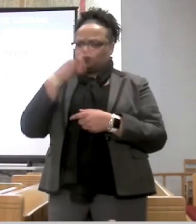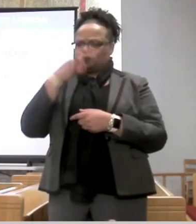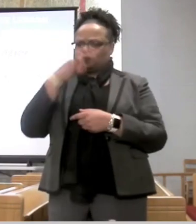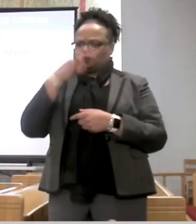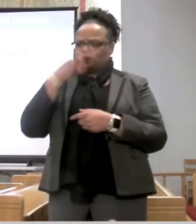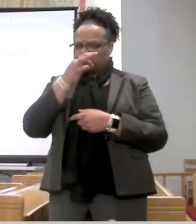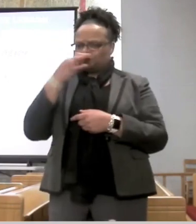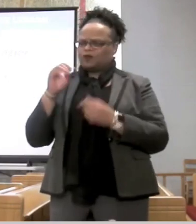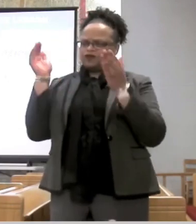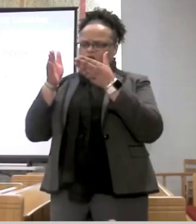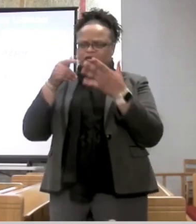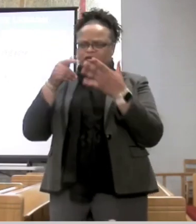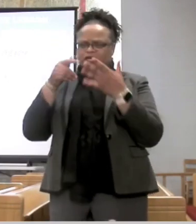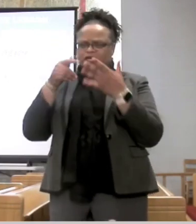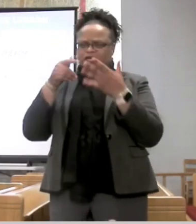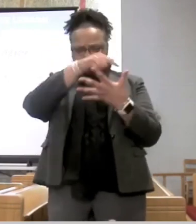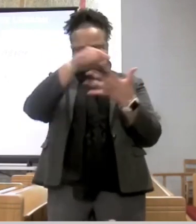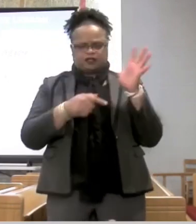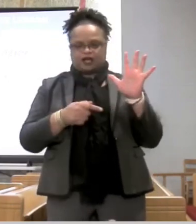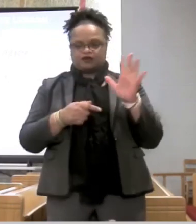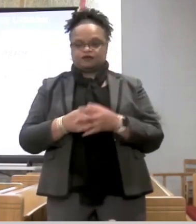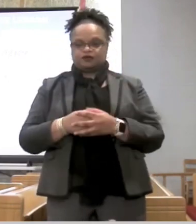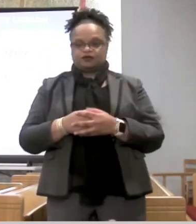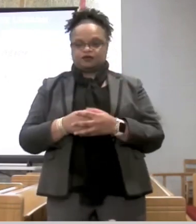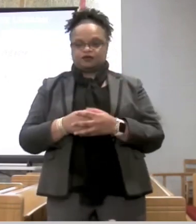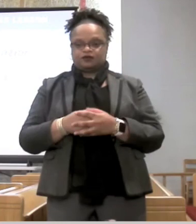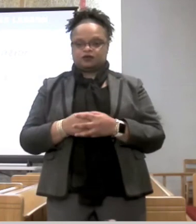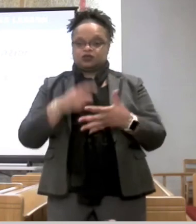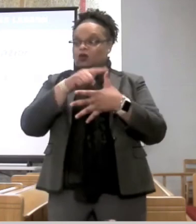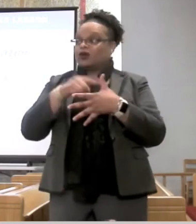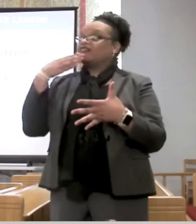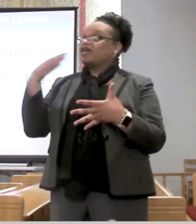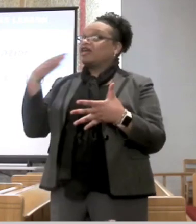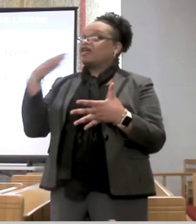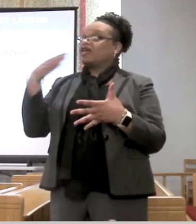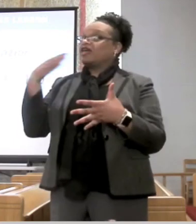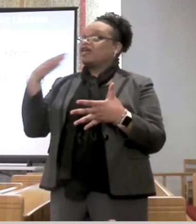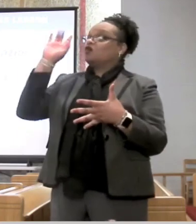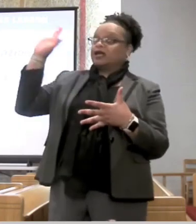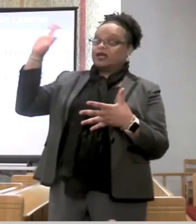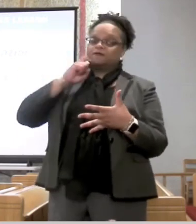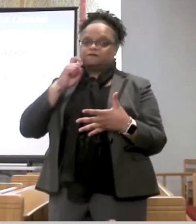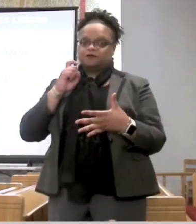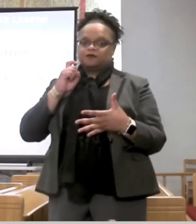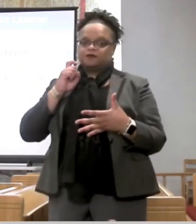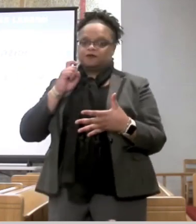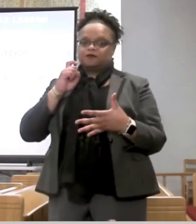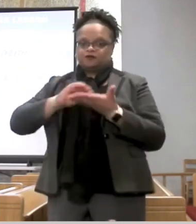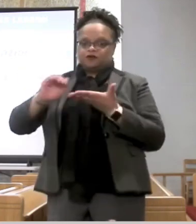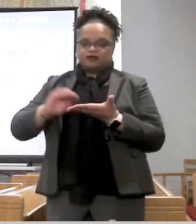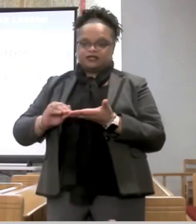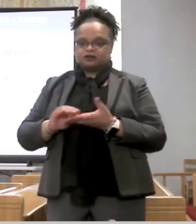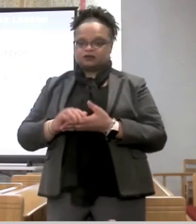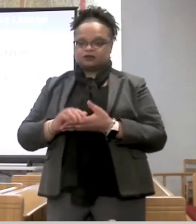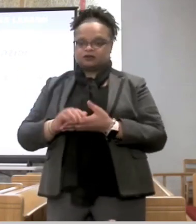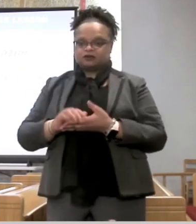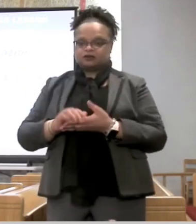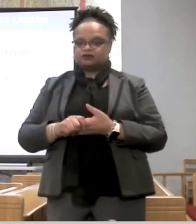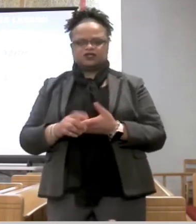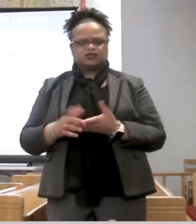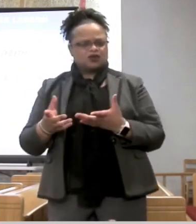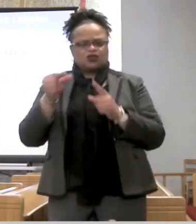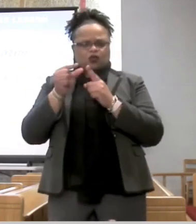on. The first one is we should be thankful for his forgiveness, as verse 3 clearly stated to us. The word forgiveness